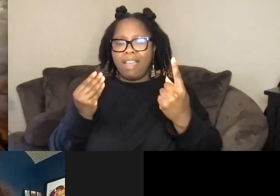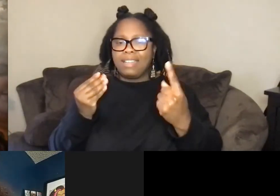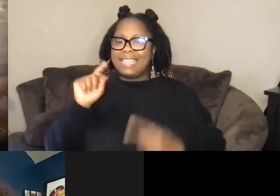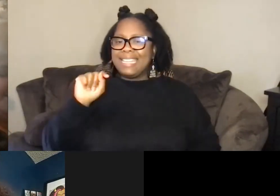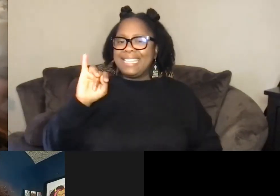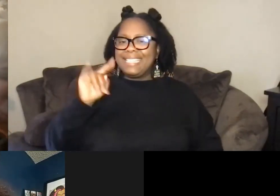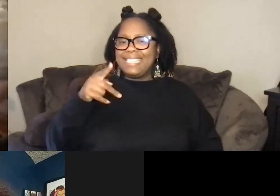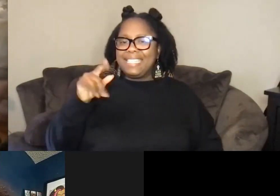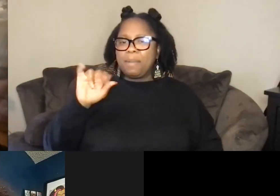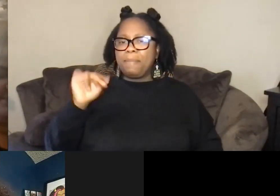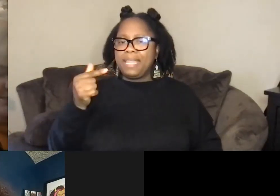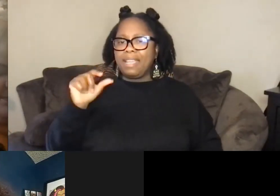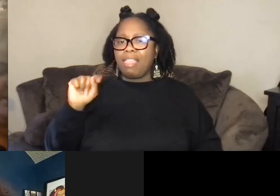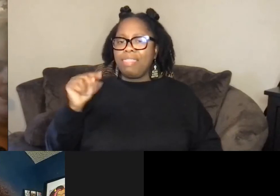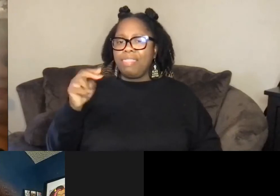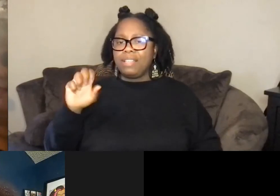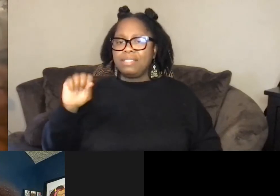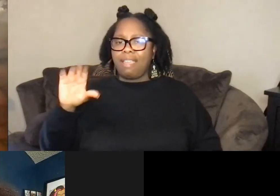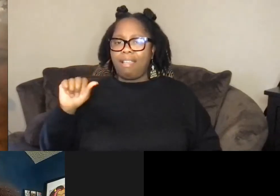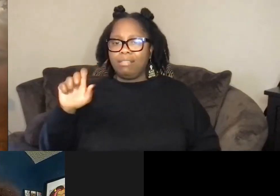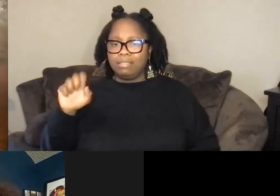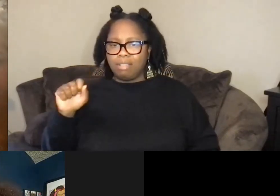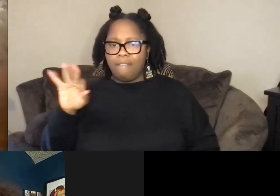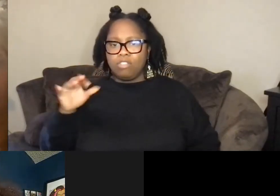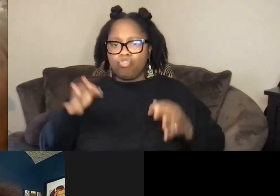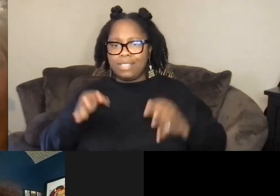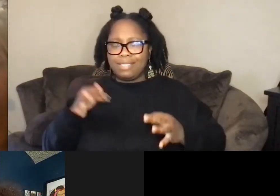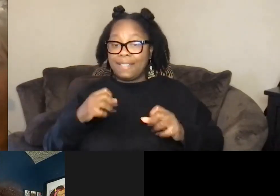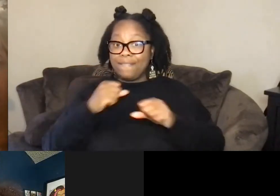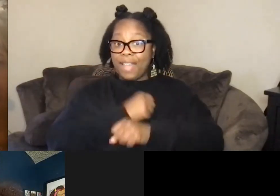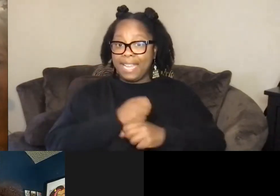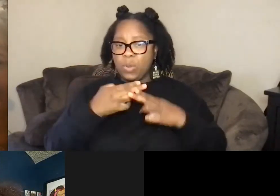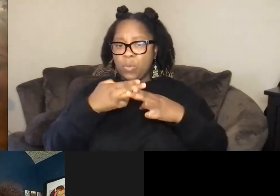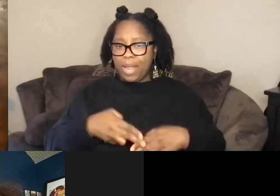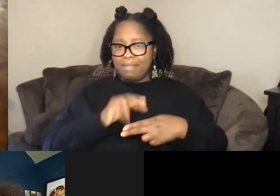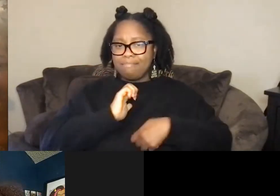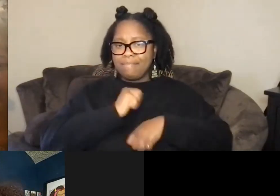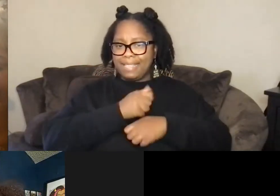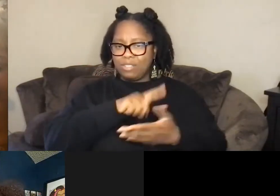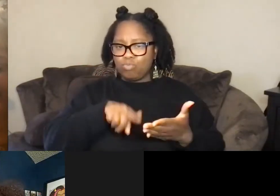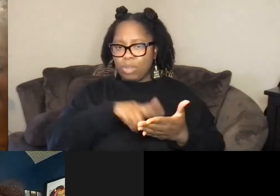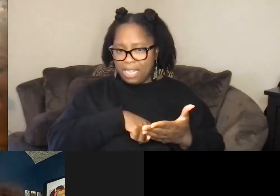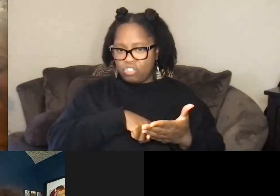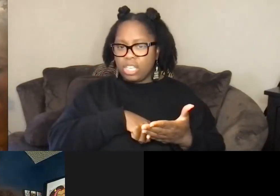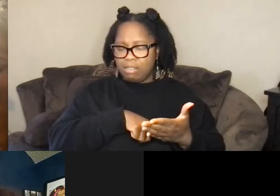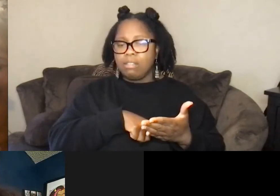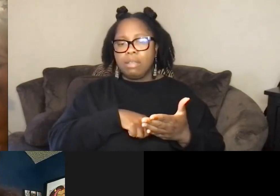of Justice, Fighting Weight-Based Discrimination. Please buy it from your favorite used or independent